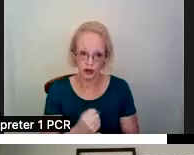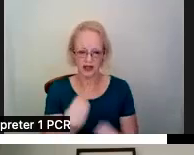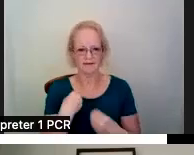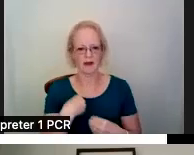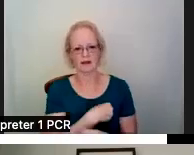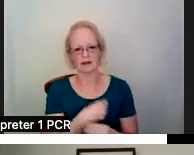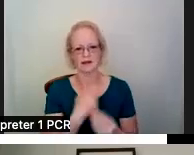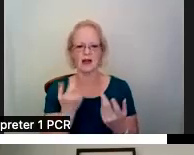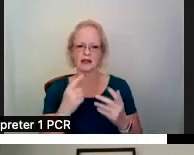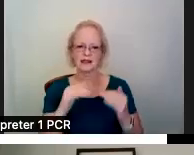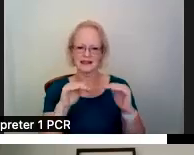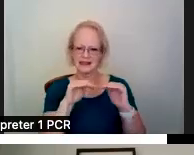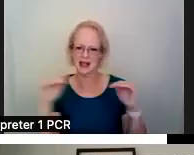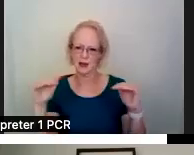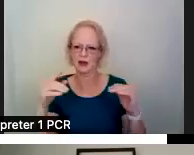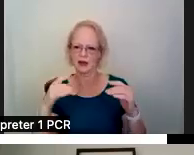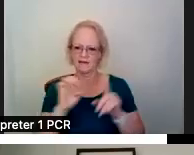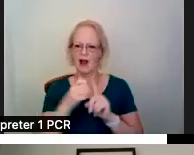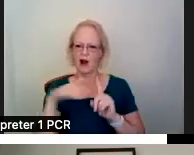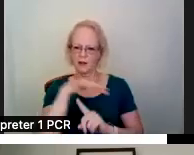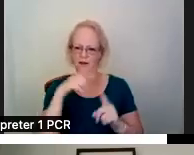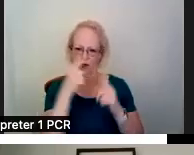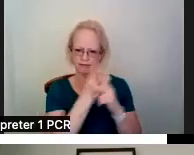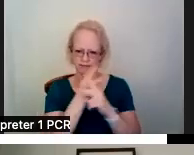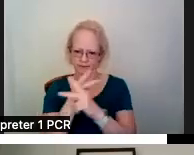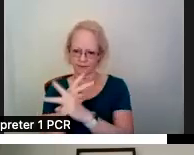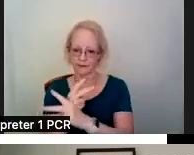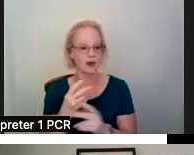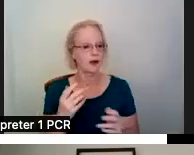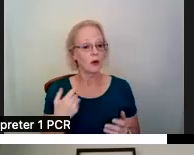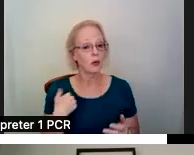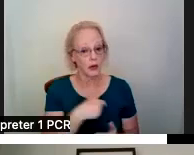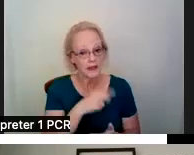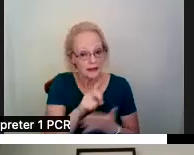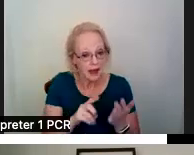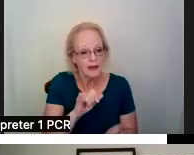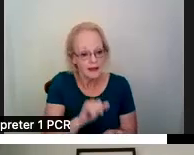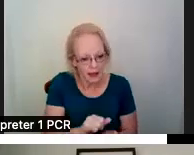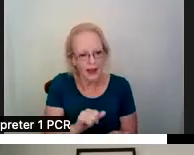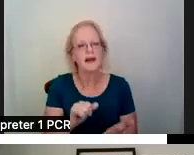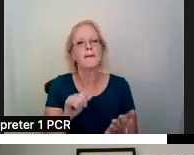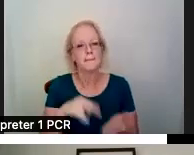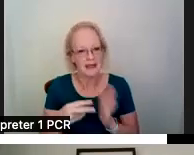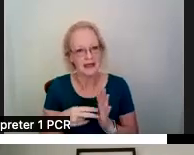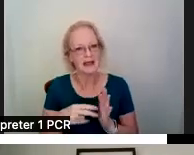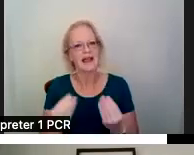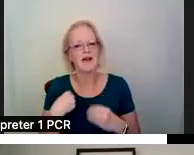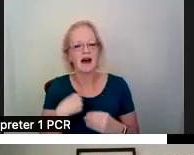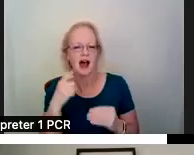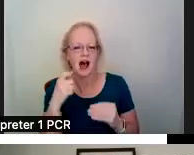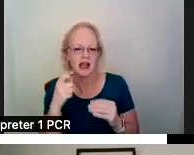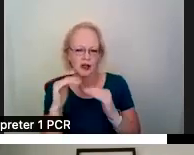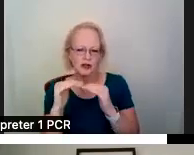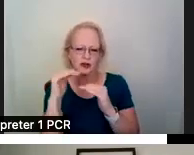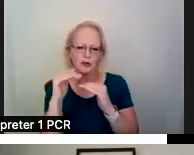environment. And because of the way we designed it, it really provided a bit of a surplus, a little bit of a hedge in